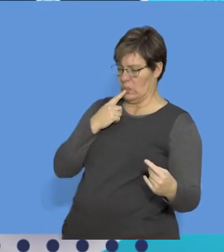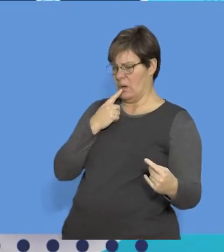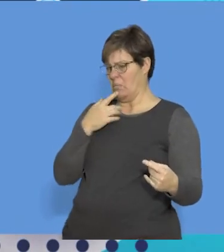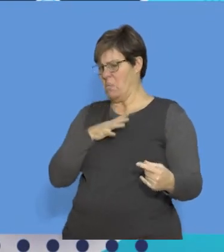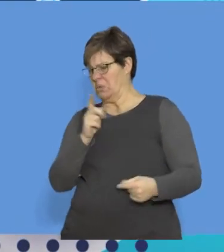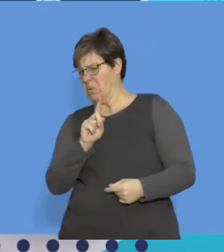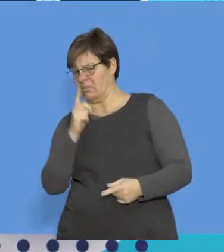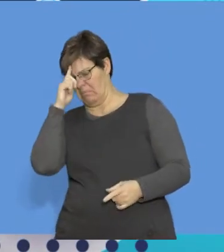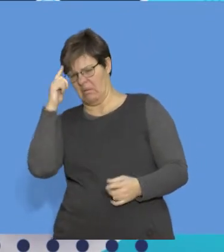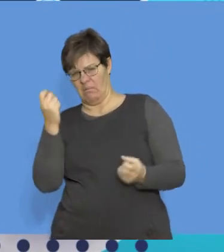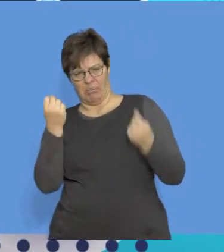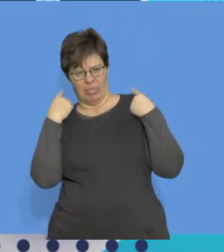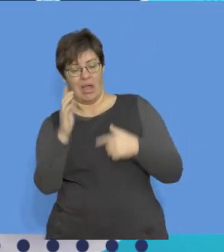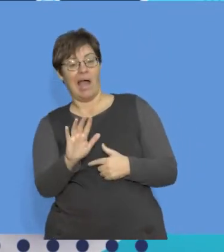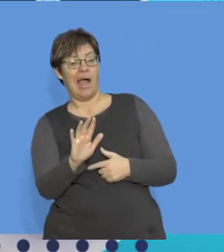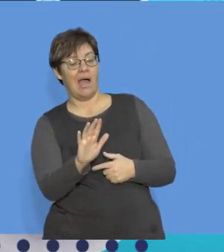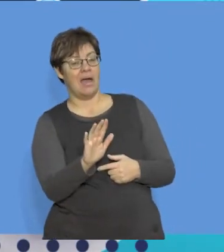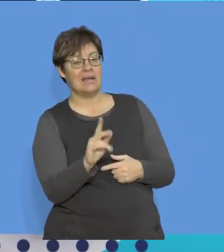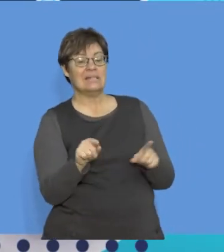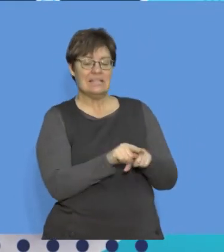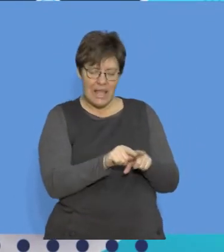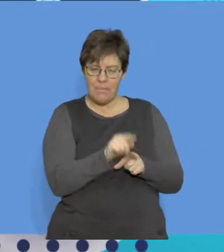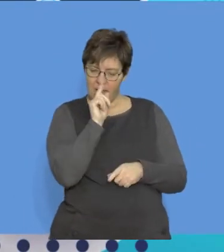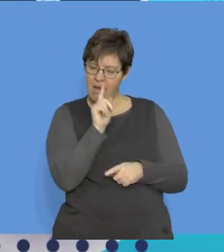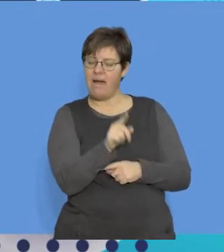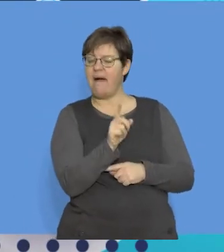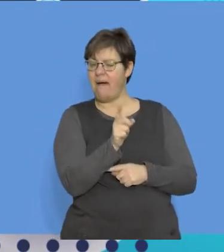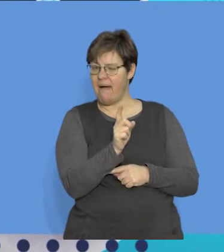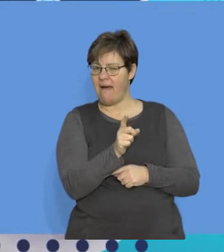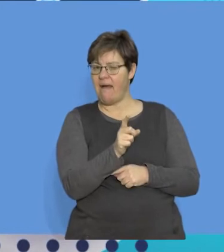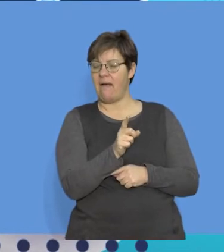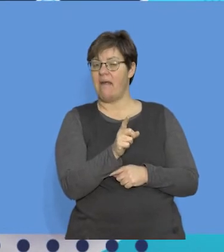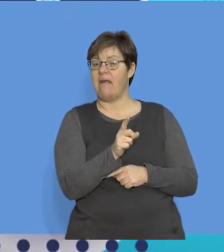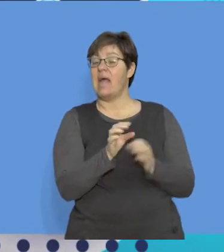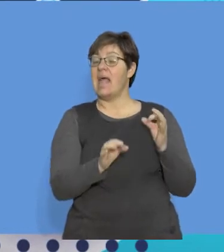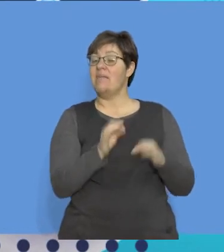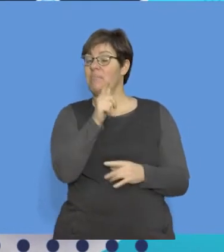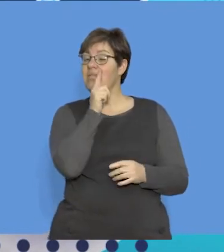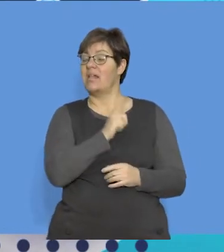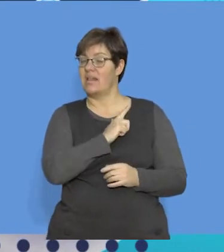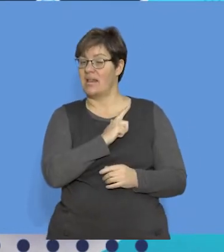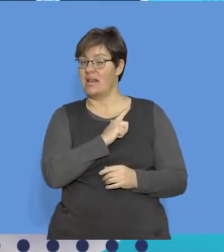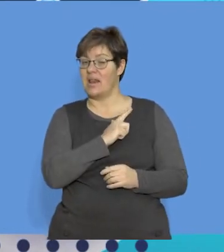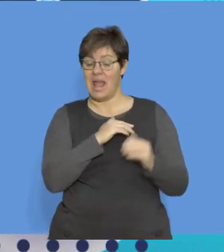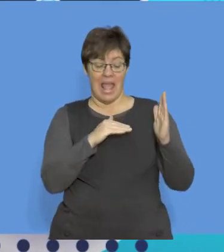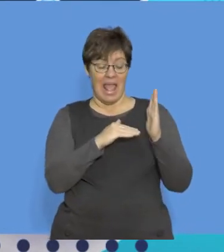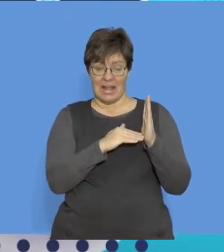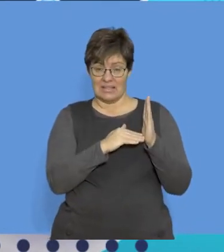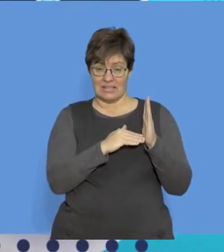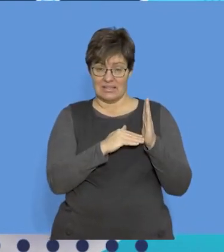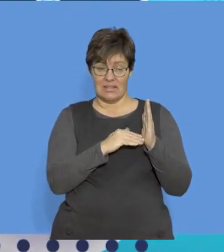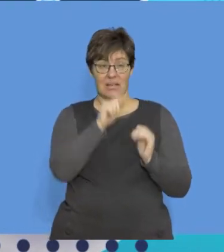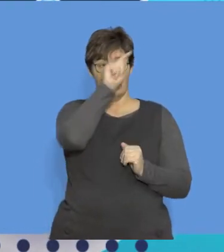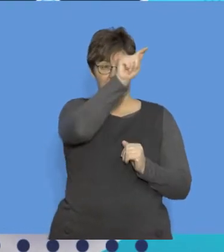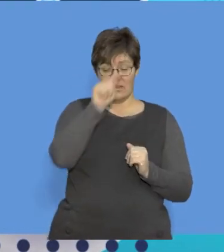me to see, right? So even in this one, you can really see that if I tell you that the angles must add up to